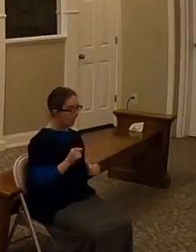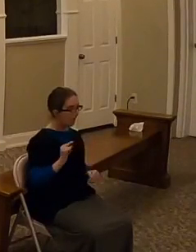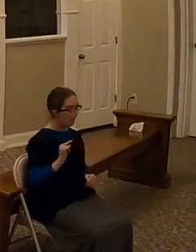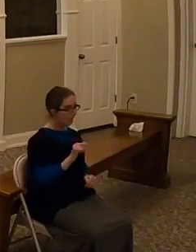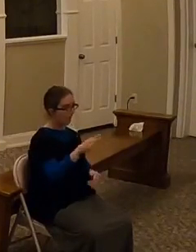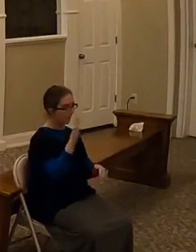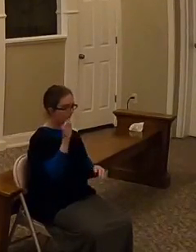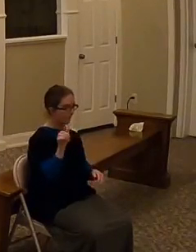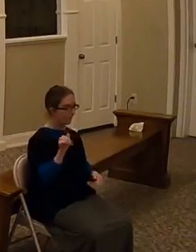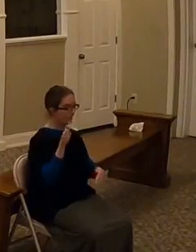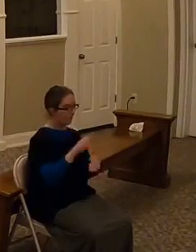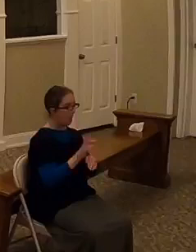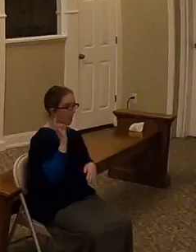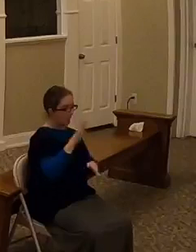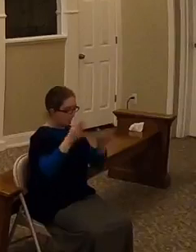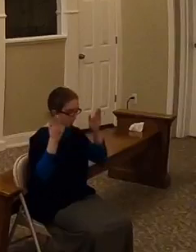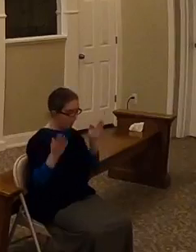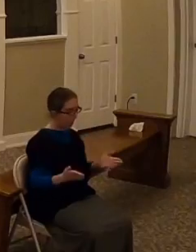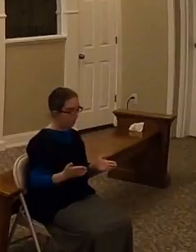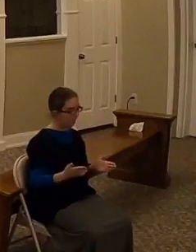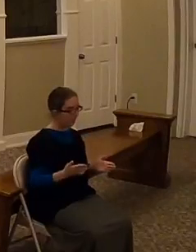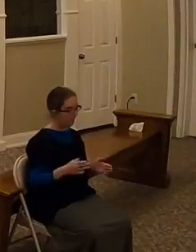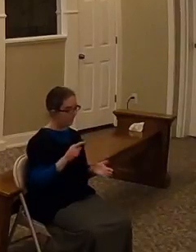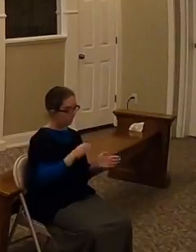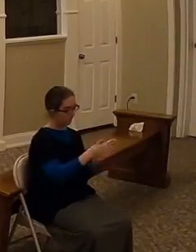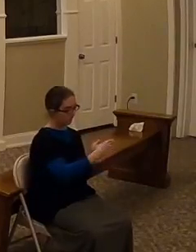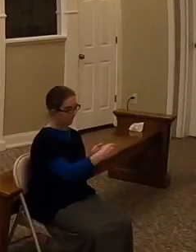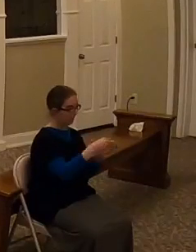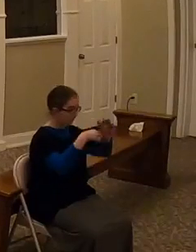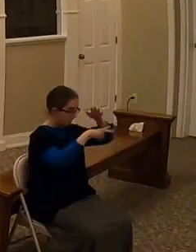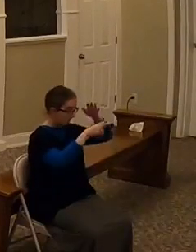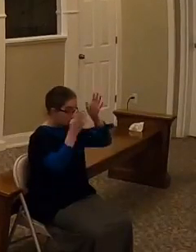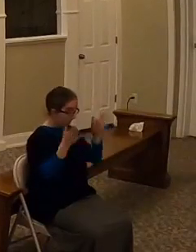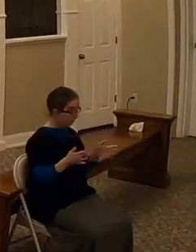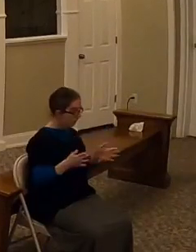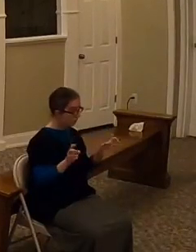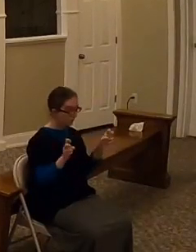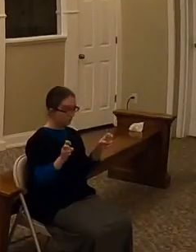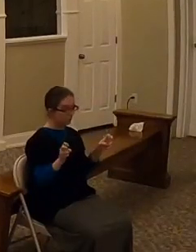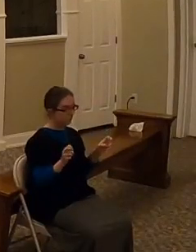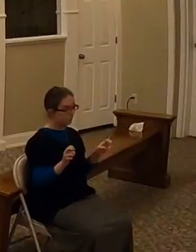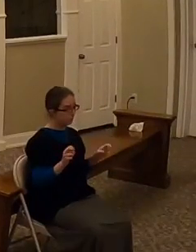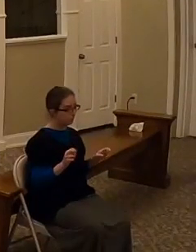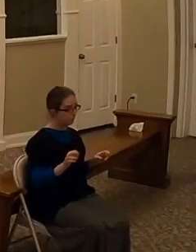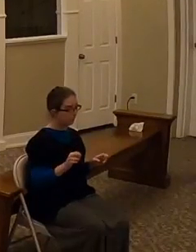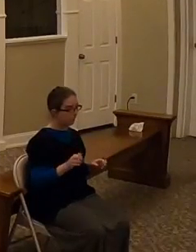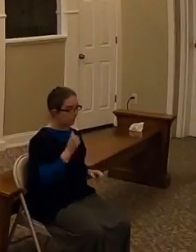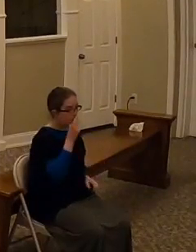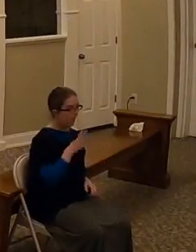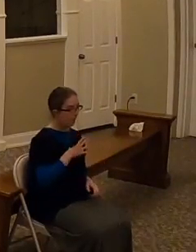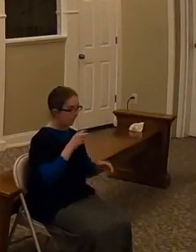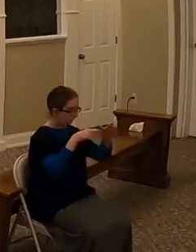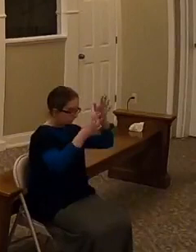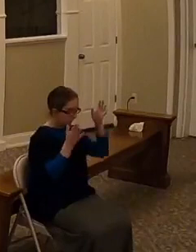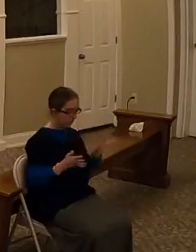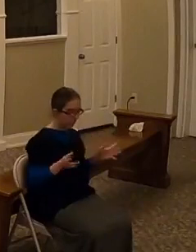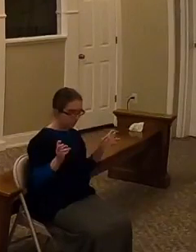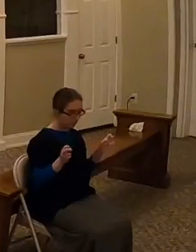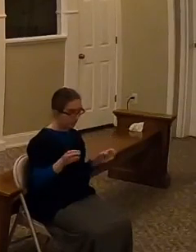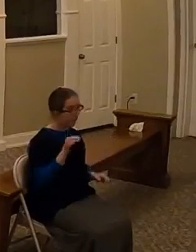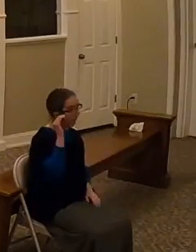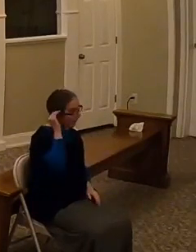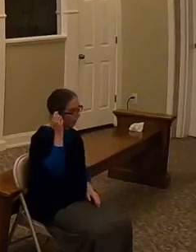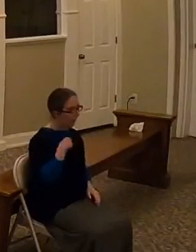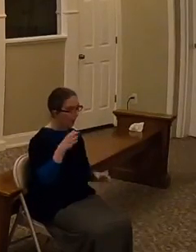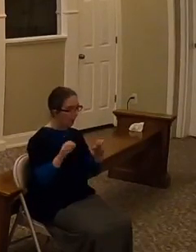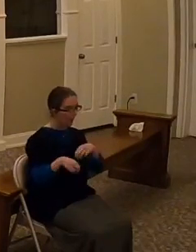fly-by-night preachers and these little prophetesses and prophets and stuff. That's what they call themselves. Listen,